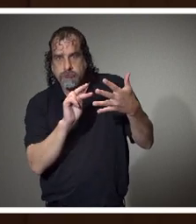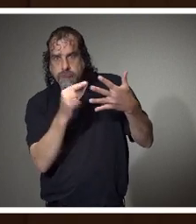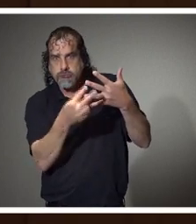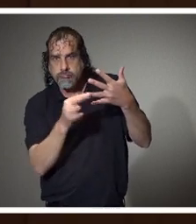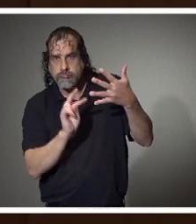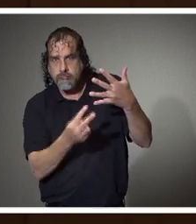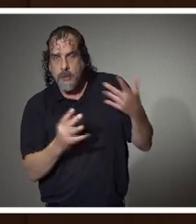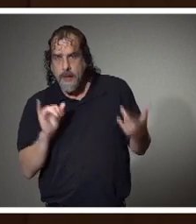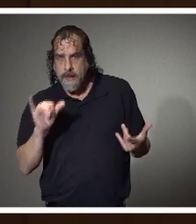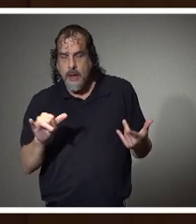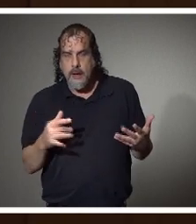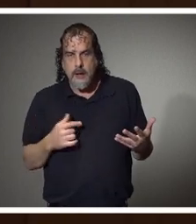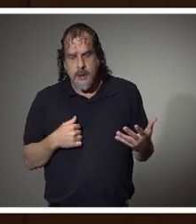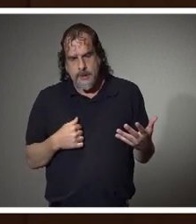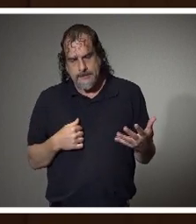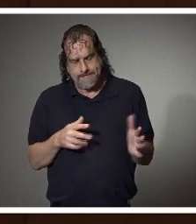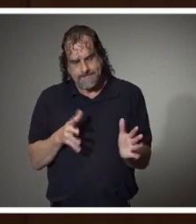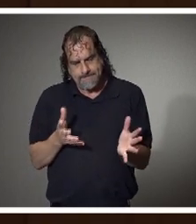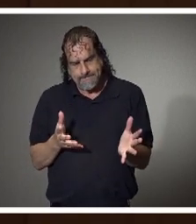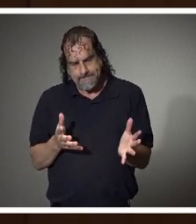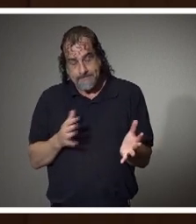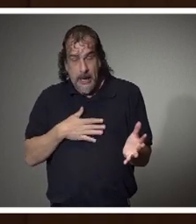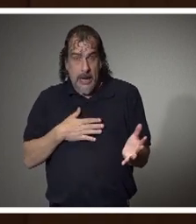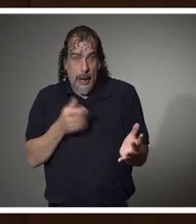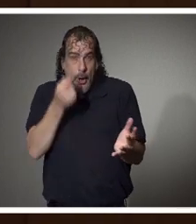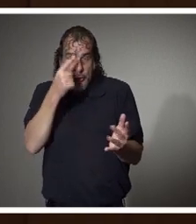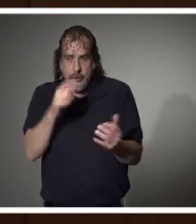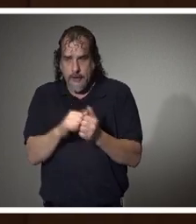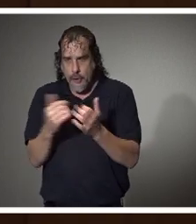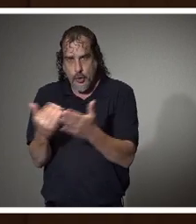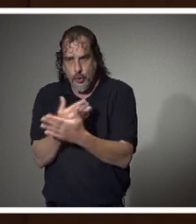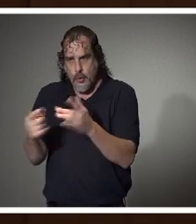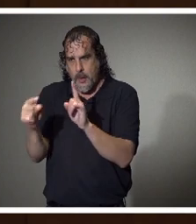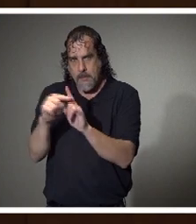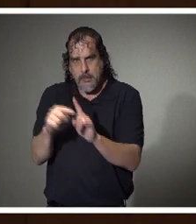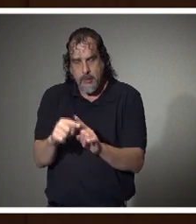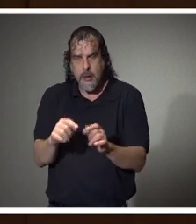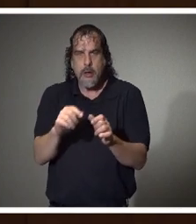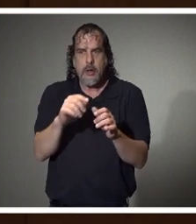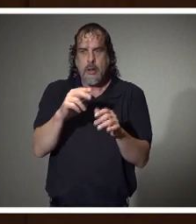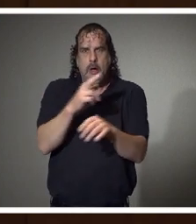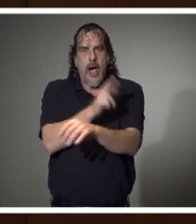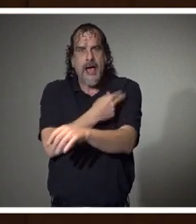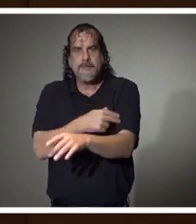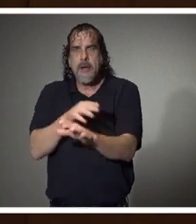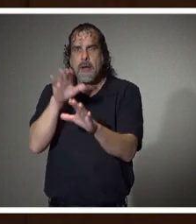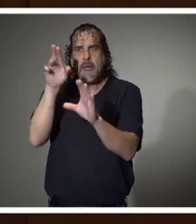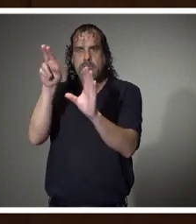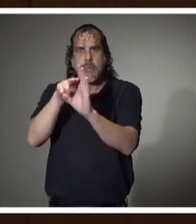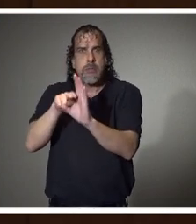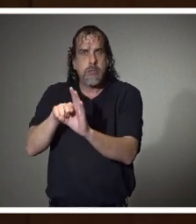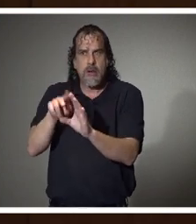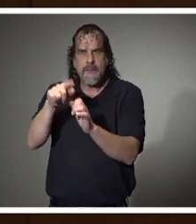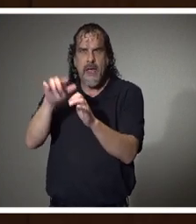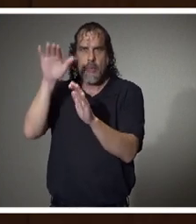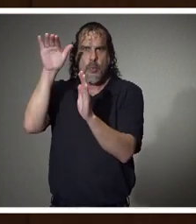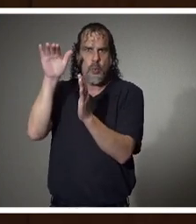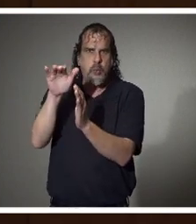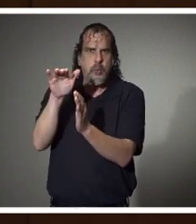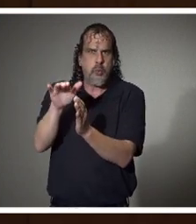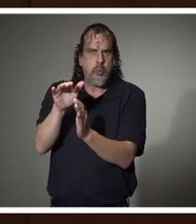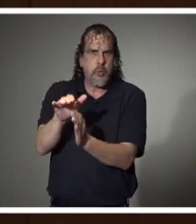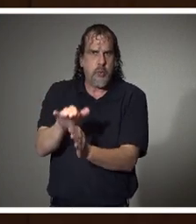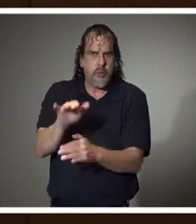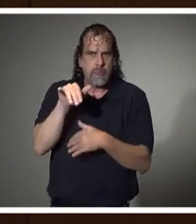based on our understanding of new cases coming in, hospital utilization, which has been steady or declining in several measures,